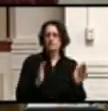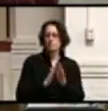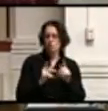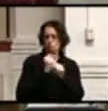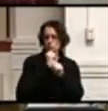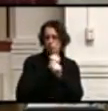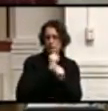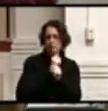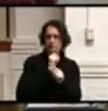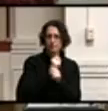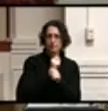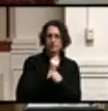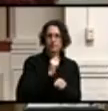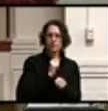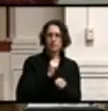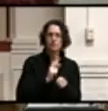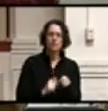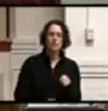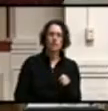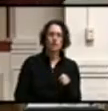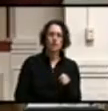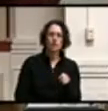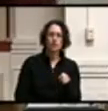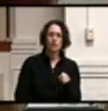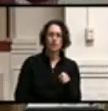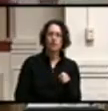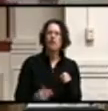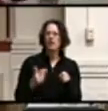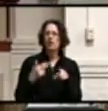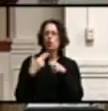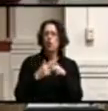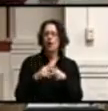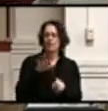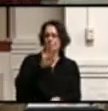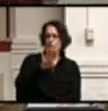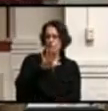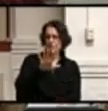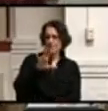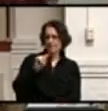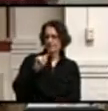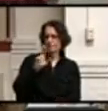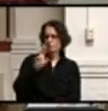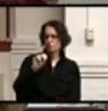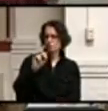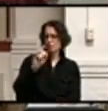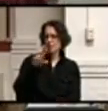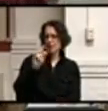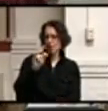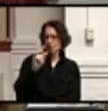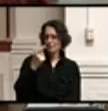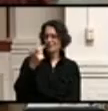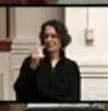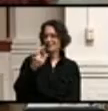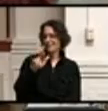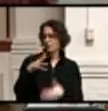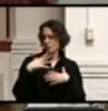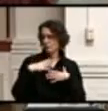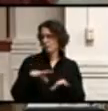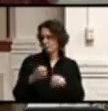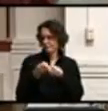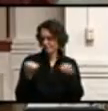45 turnout gear, what they call gear grid. They're open grid with all the turnout gear here. So a firefighter can come